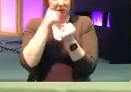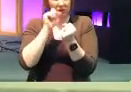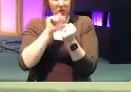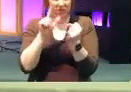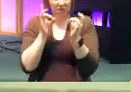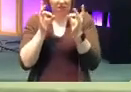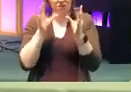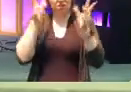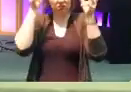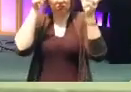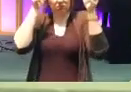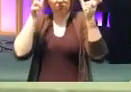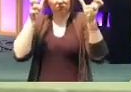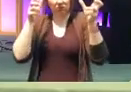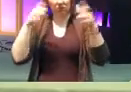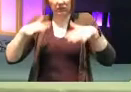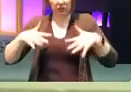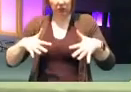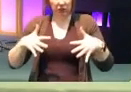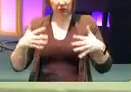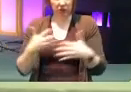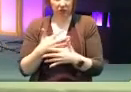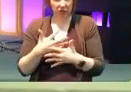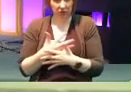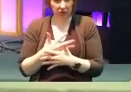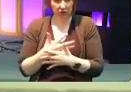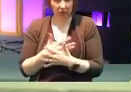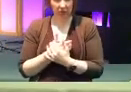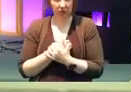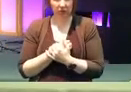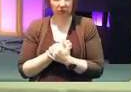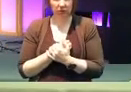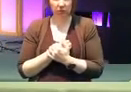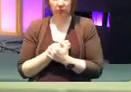evil and intimidation?